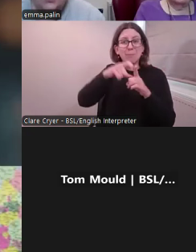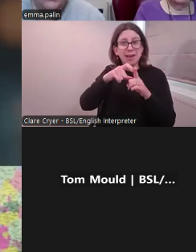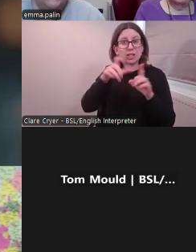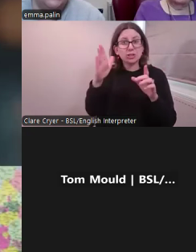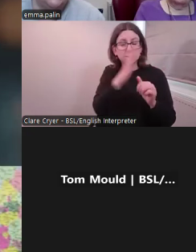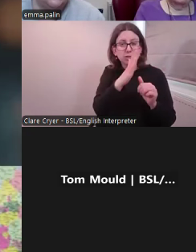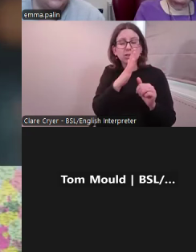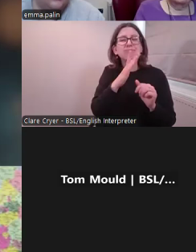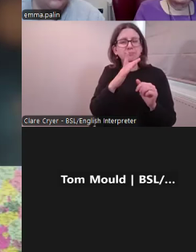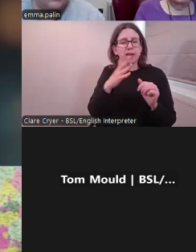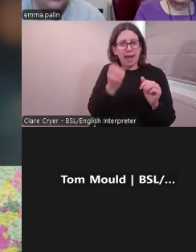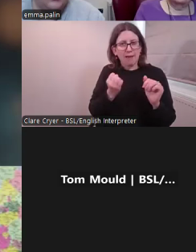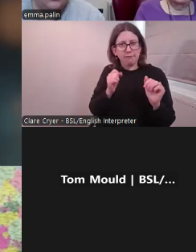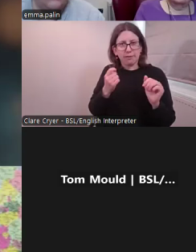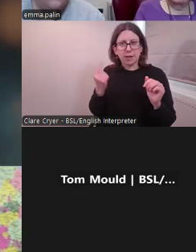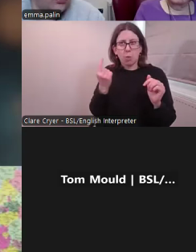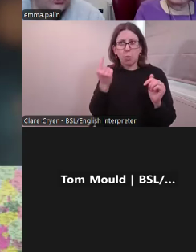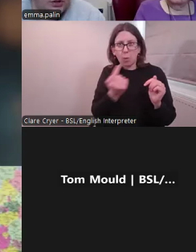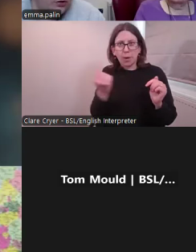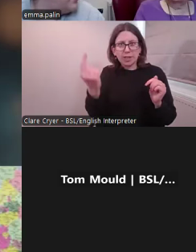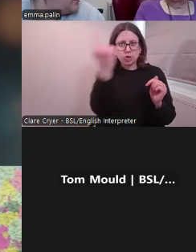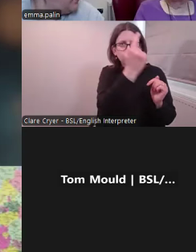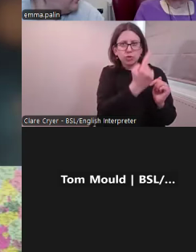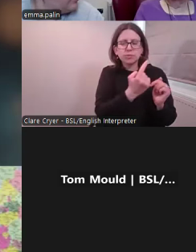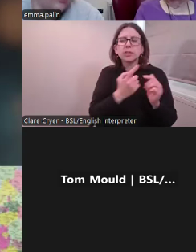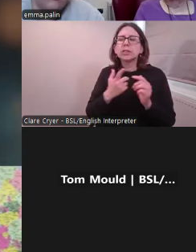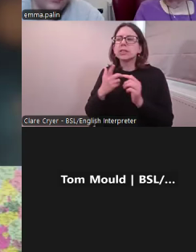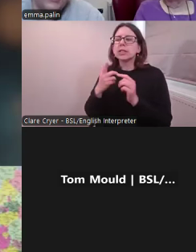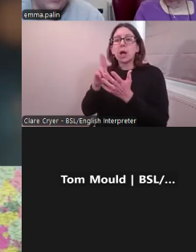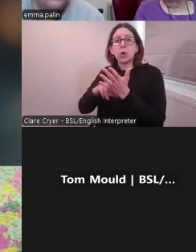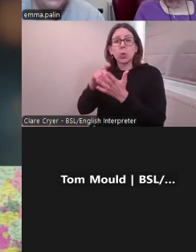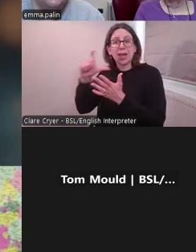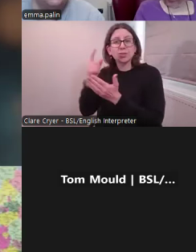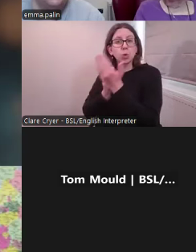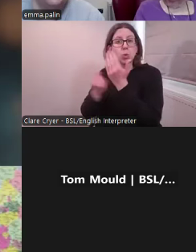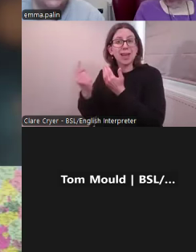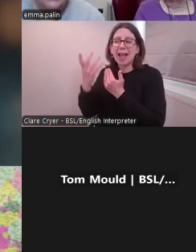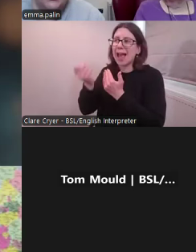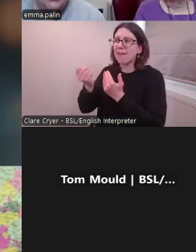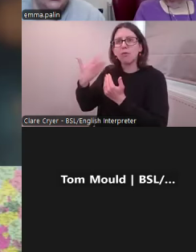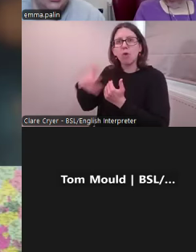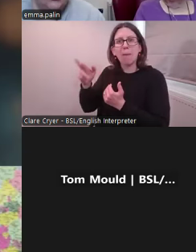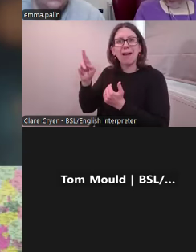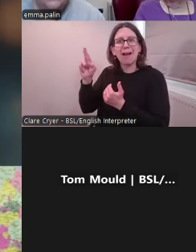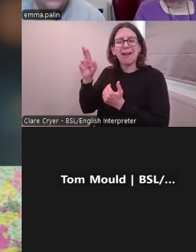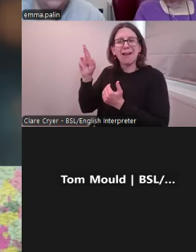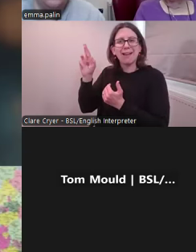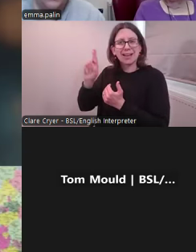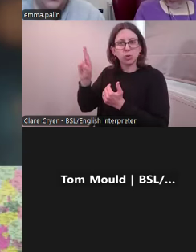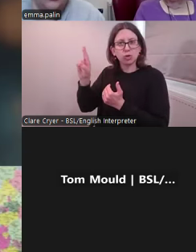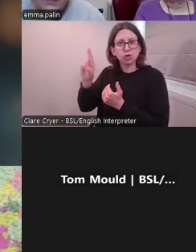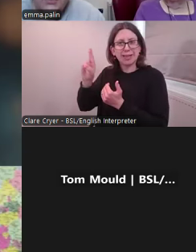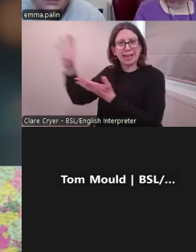Newcastle's a little bit unique. We're fortunate enough to get funding from the National Lottery to